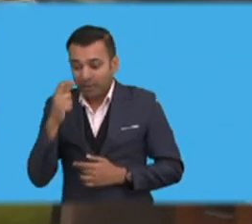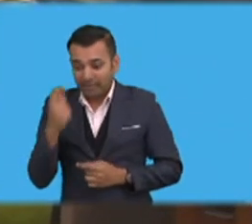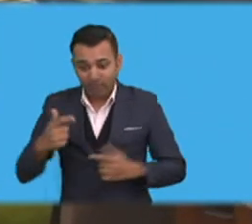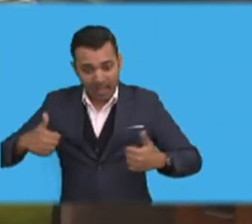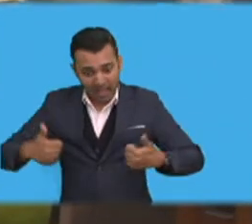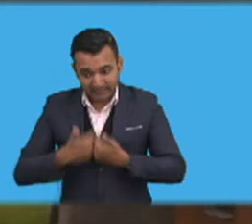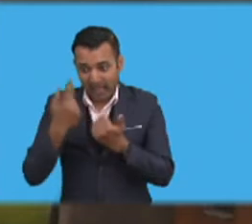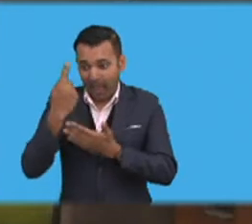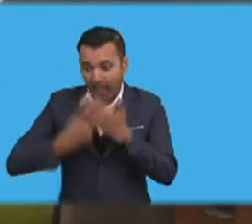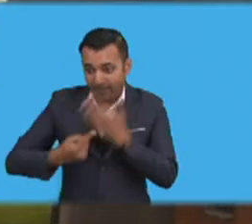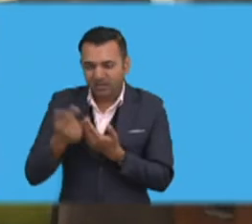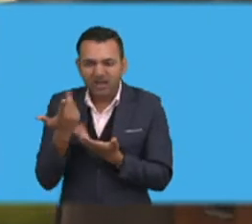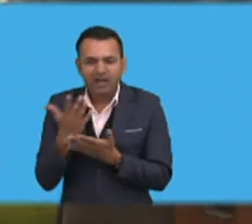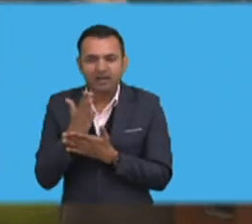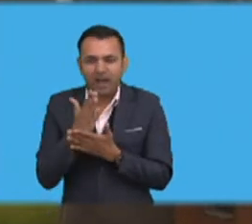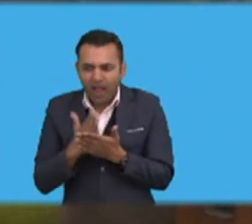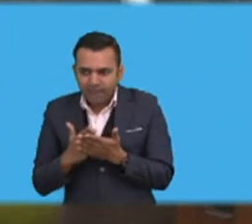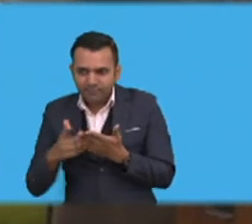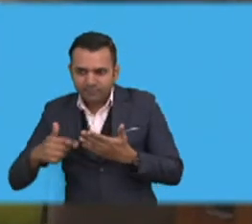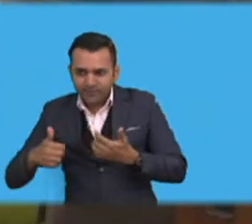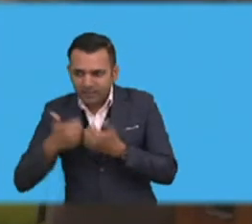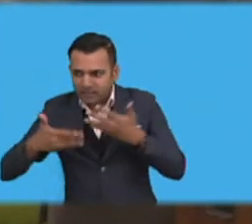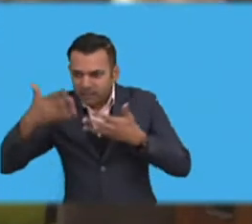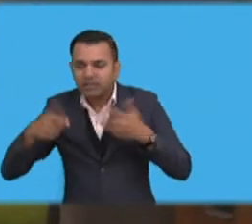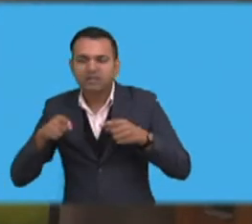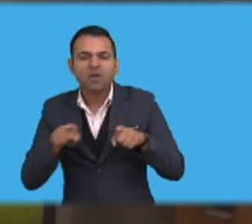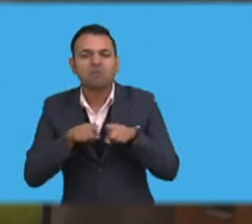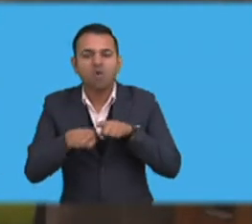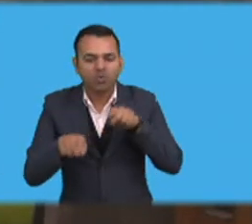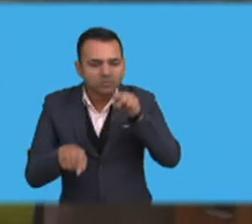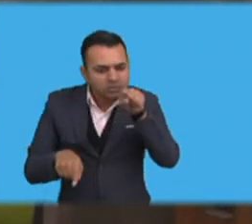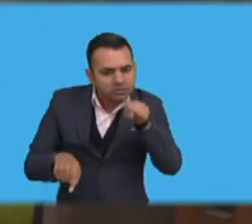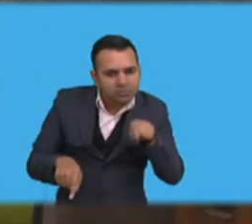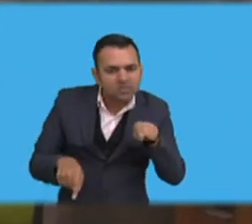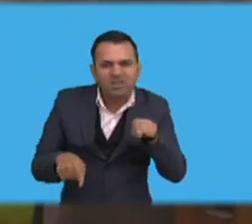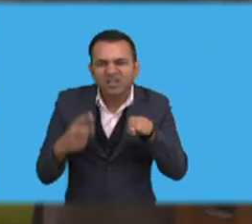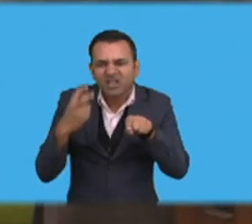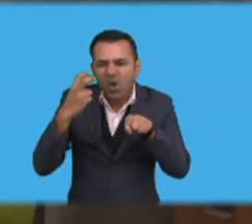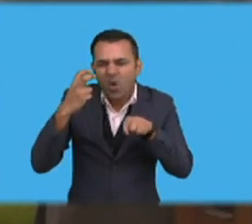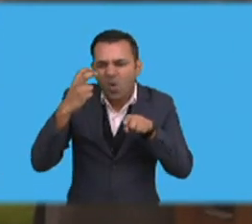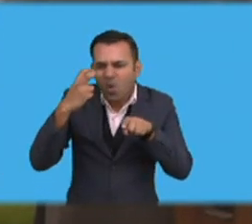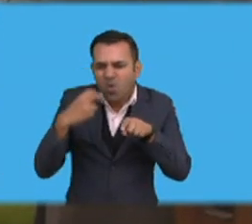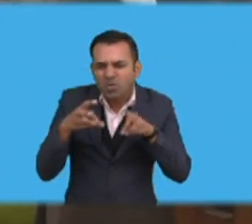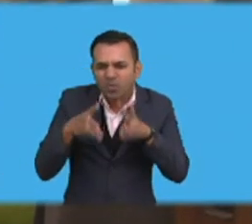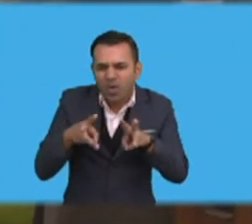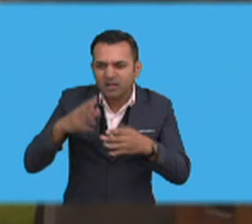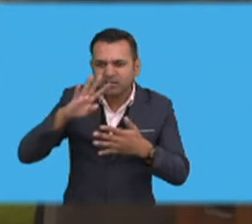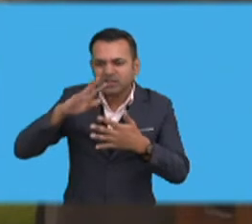Madam Speaker, would not have been entitled to any compensation under the old scheme. None